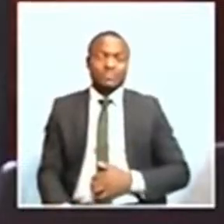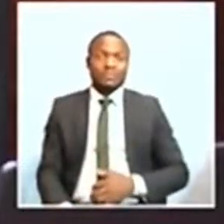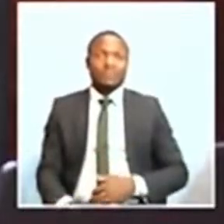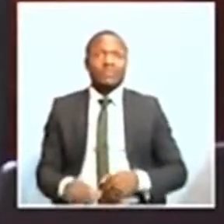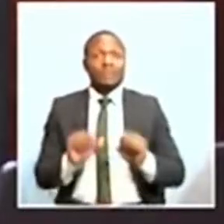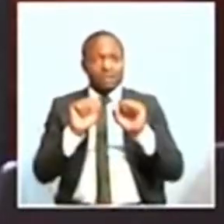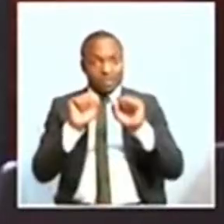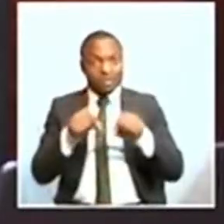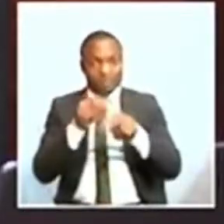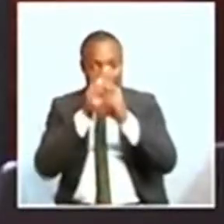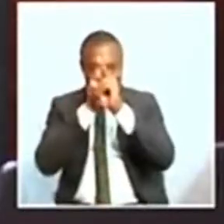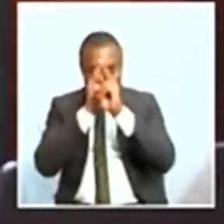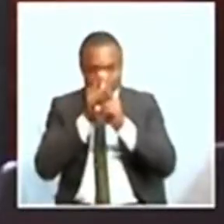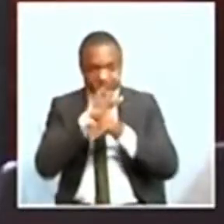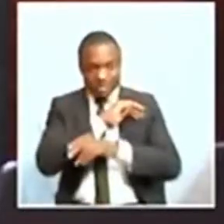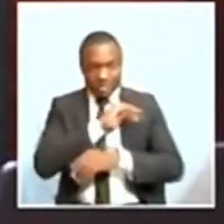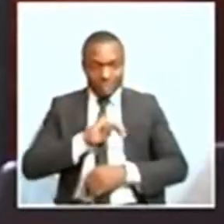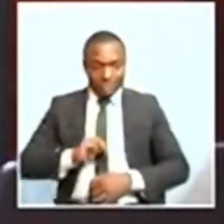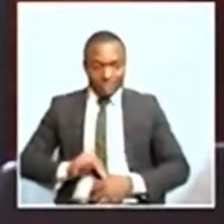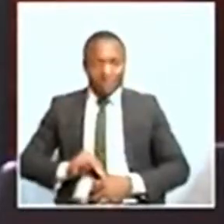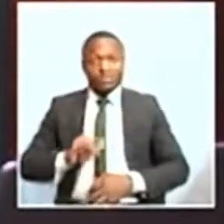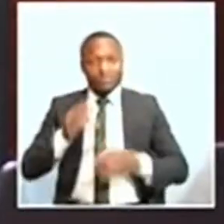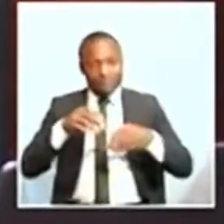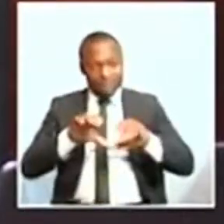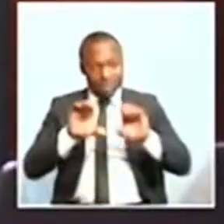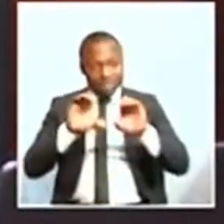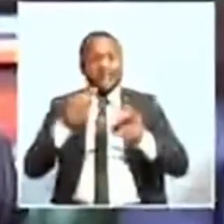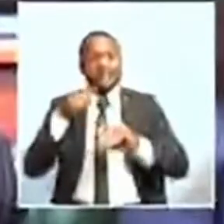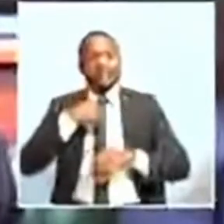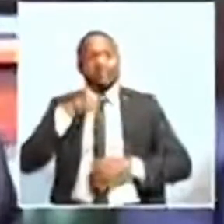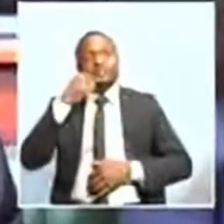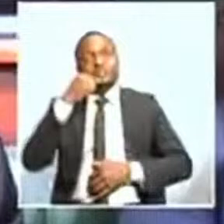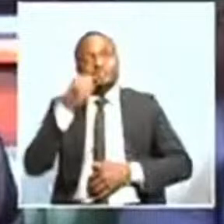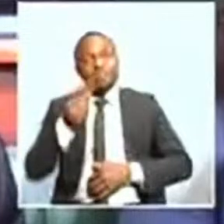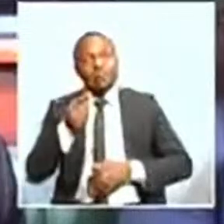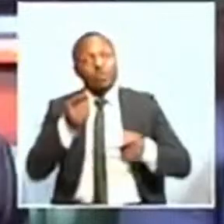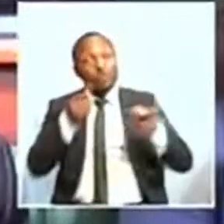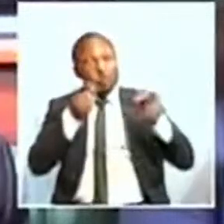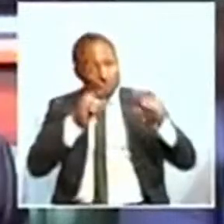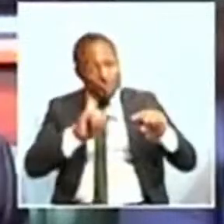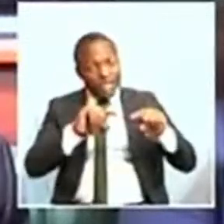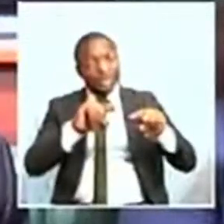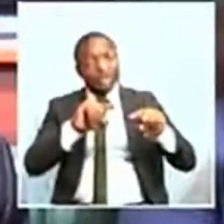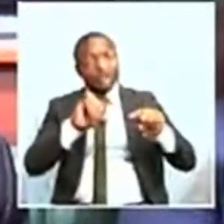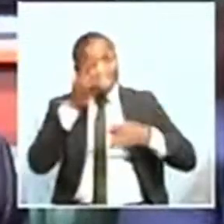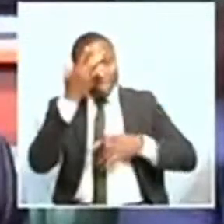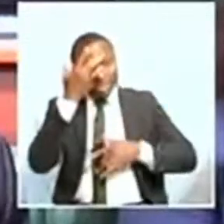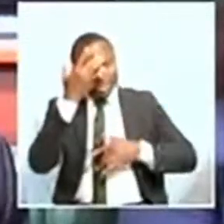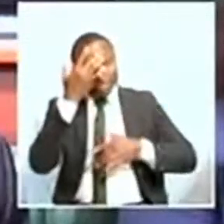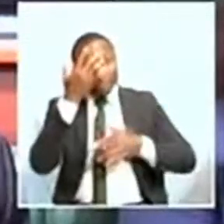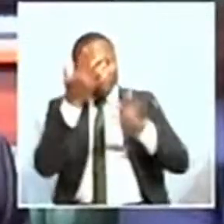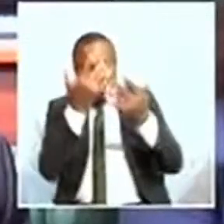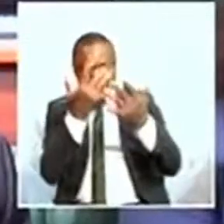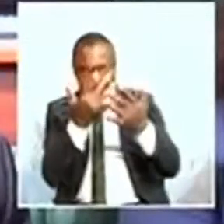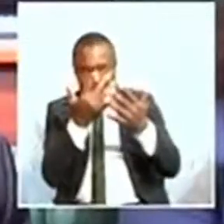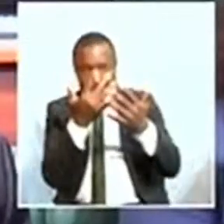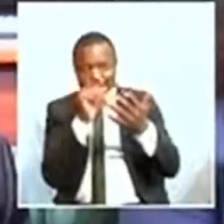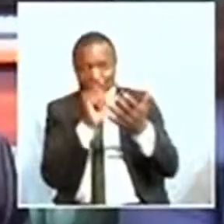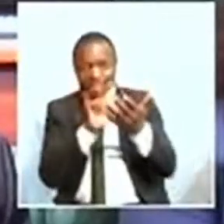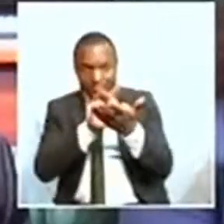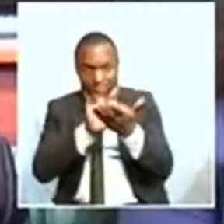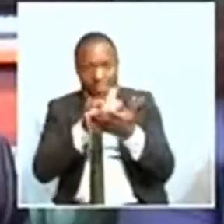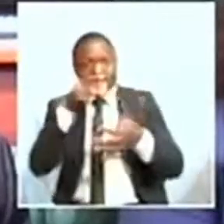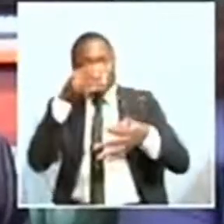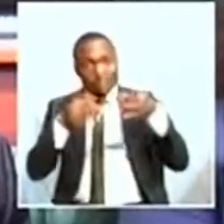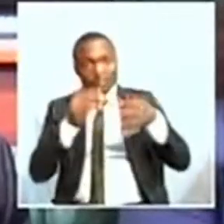May the Honorable Member for Chipili continue. So I was saying, when are we expecting this medicine, if you